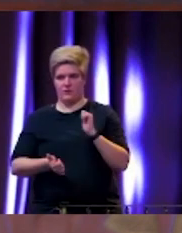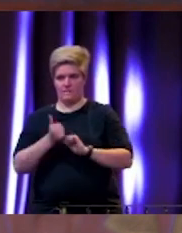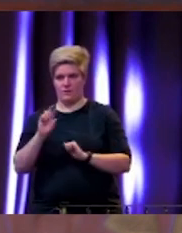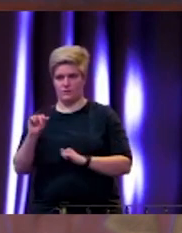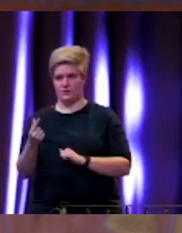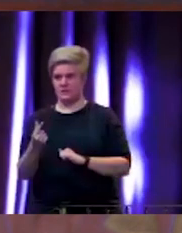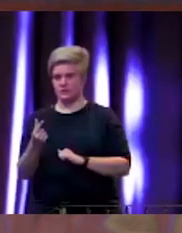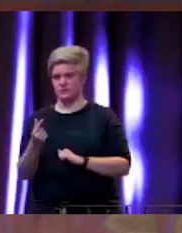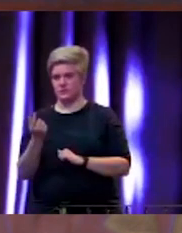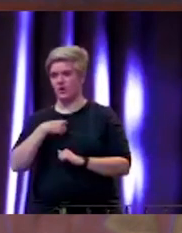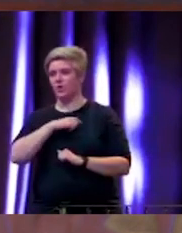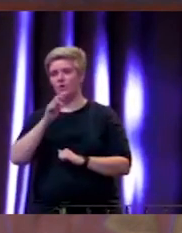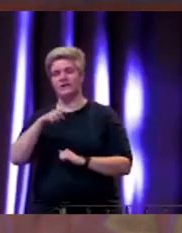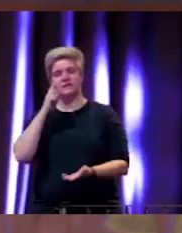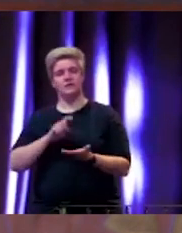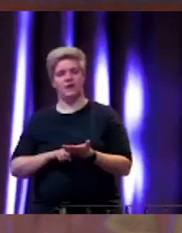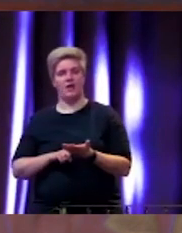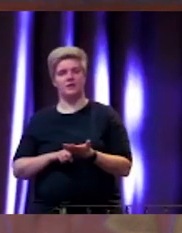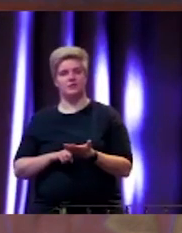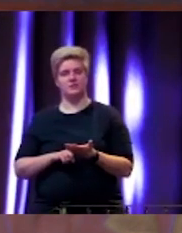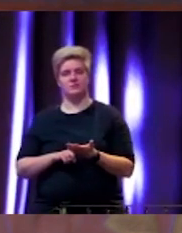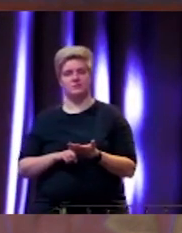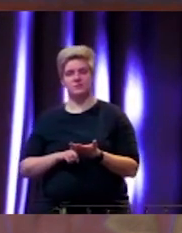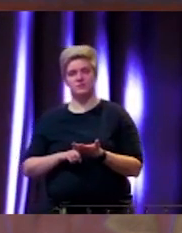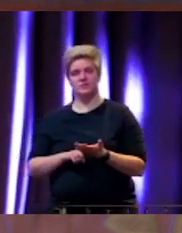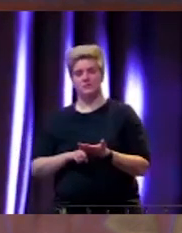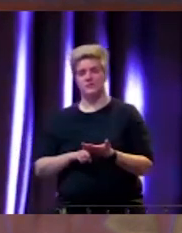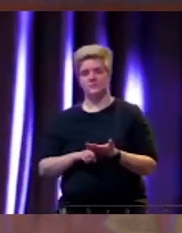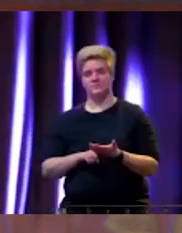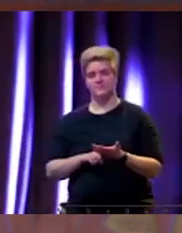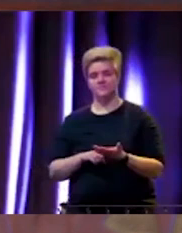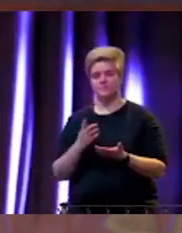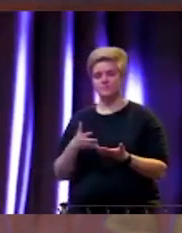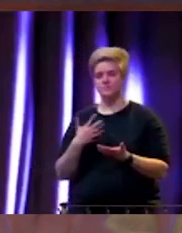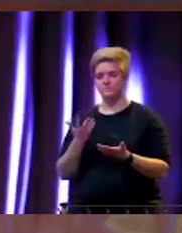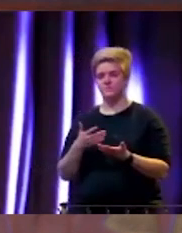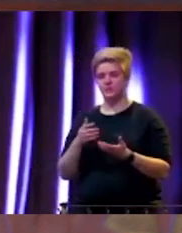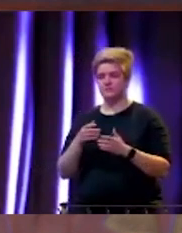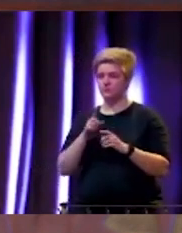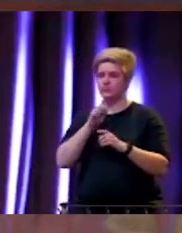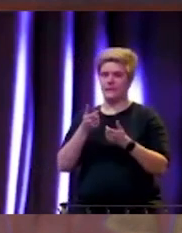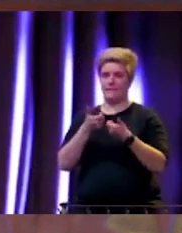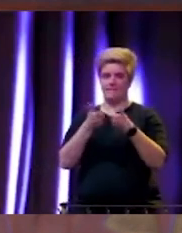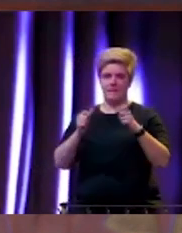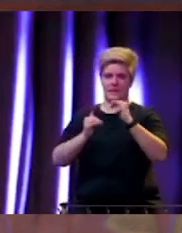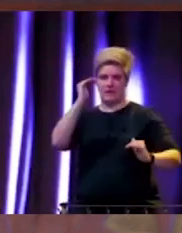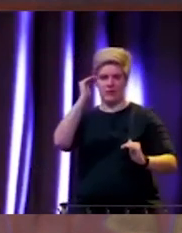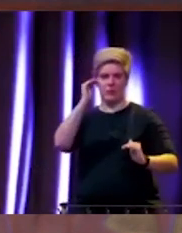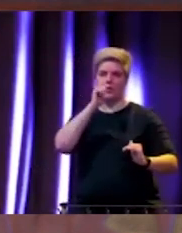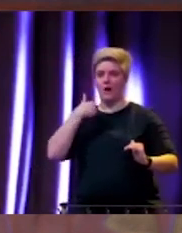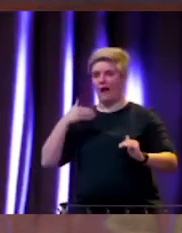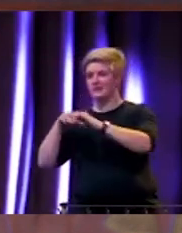most organizations. And we just need to acknowledge that there is a deep, you know, kind of inequity in terms of who